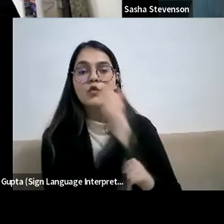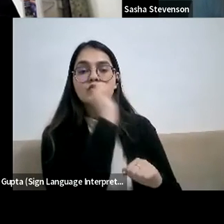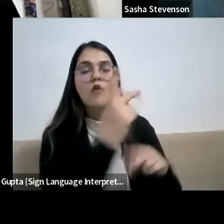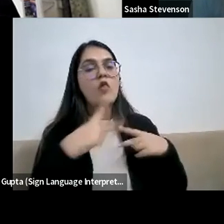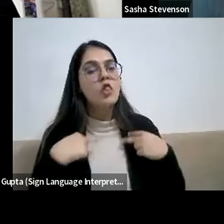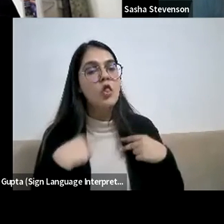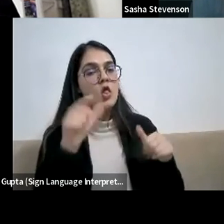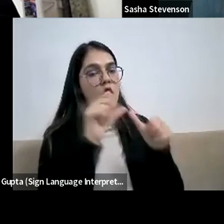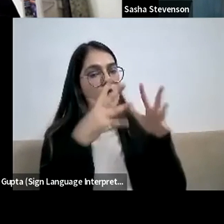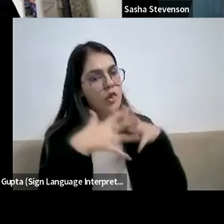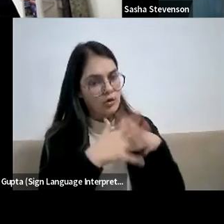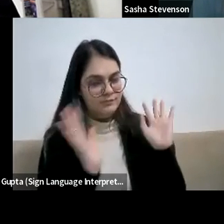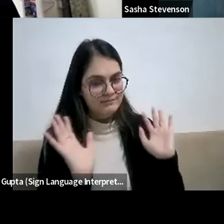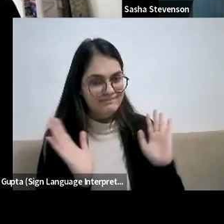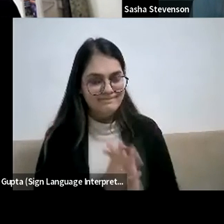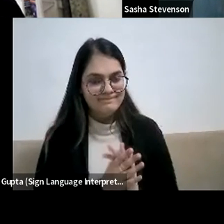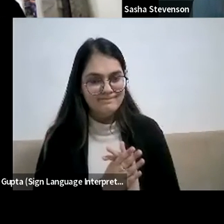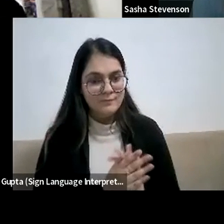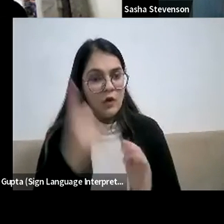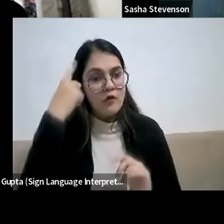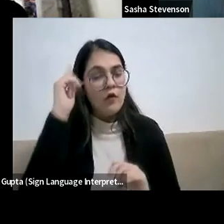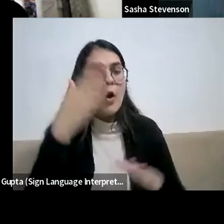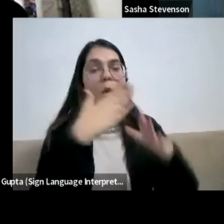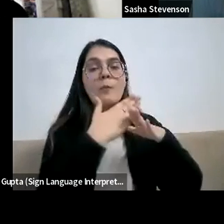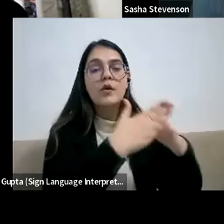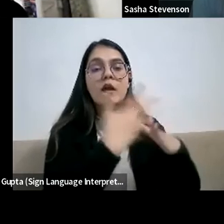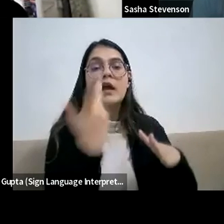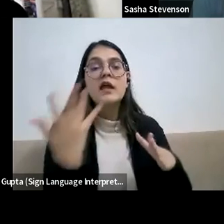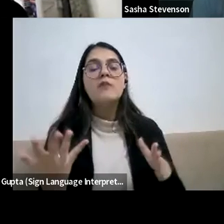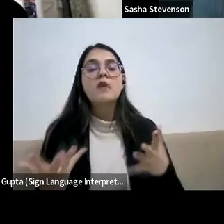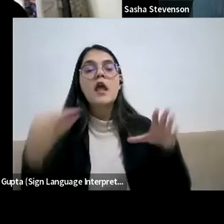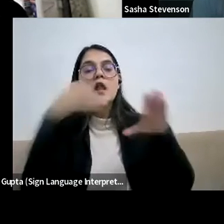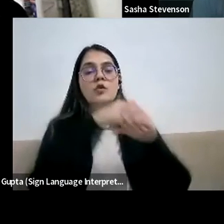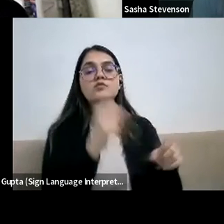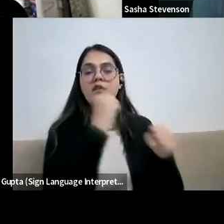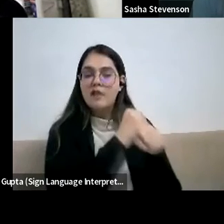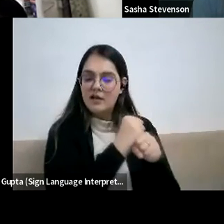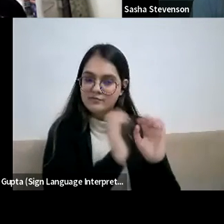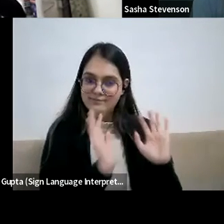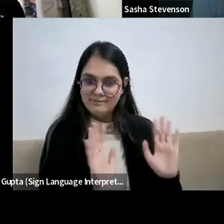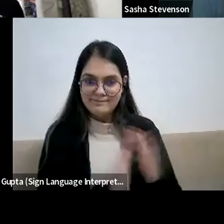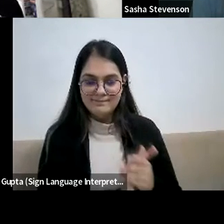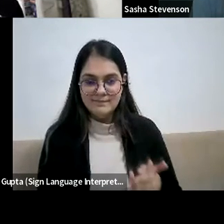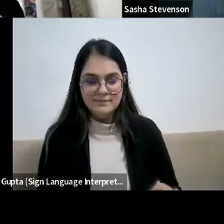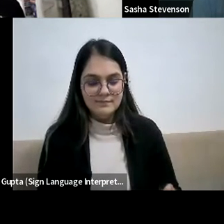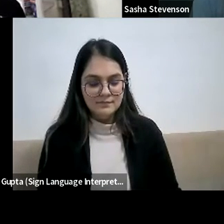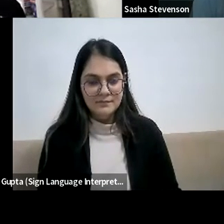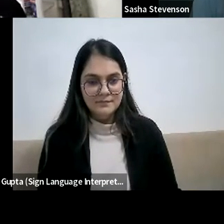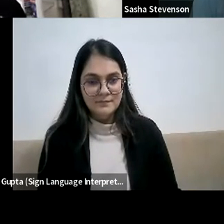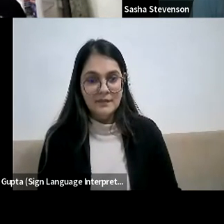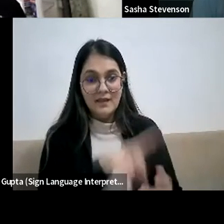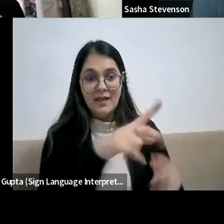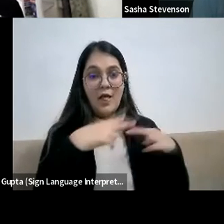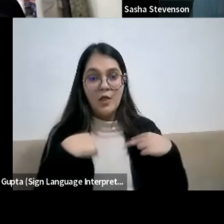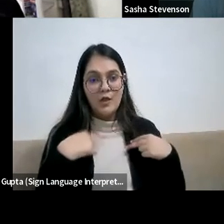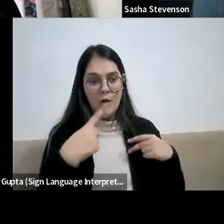law, broadly speaking, in fostering inclusive governance. Now, we all know that the law as